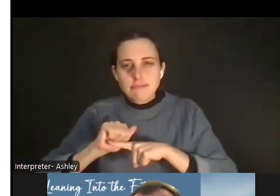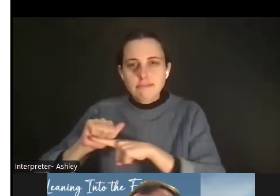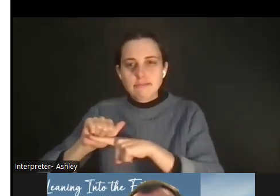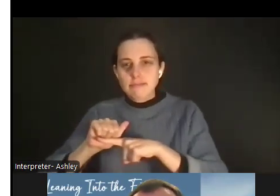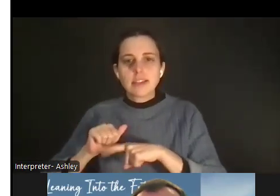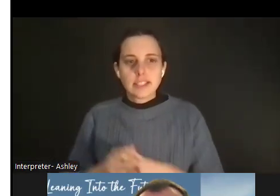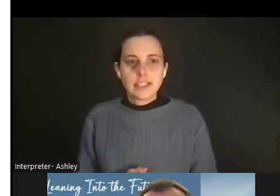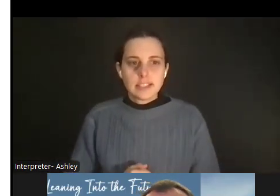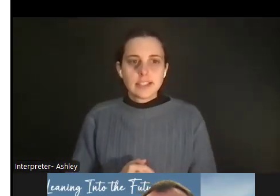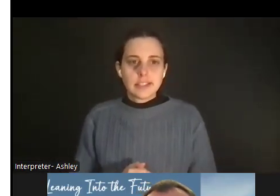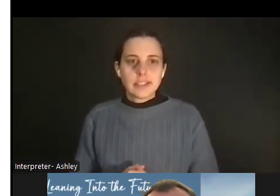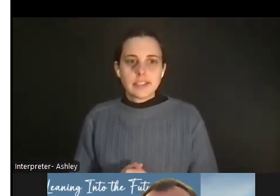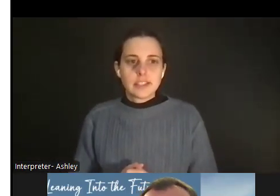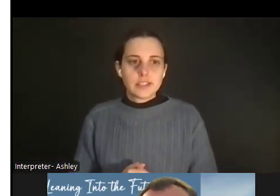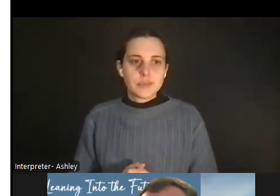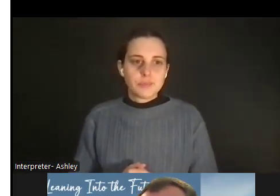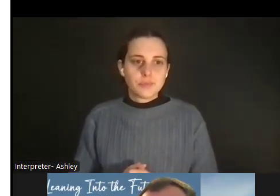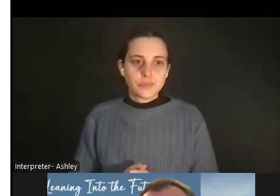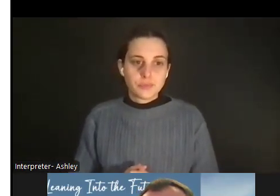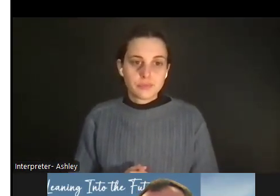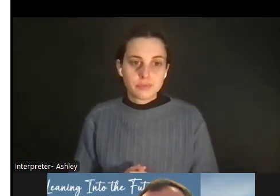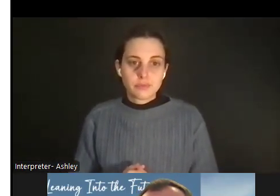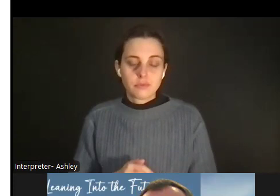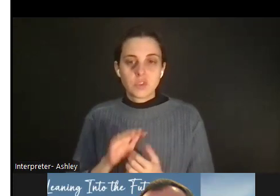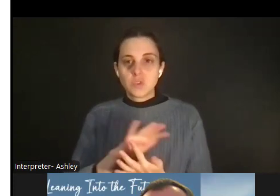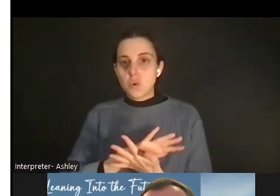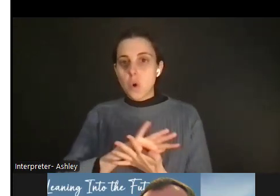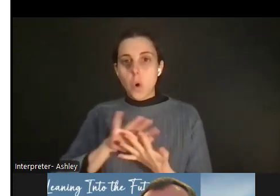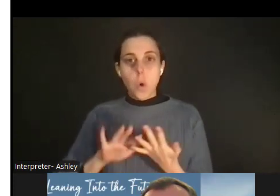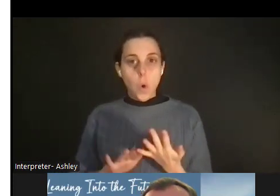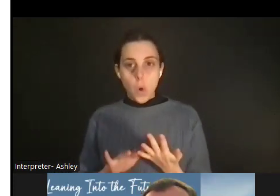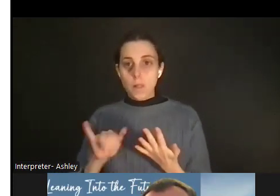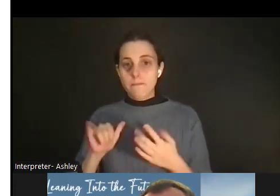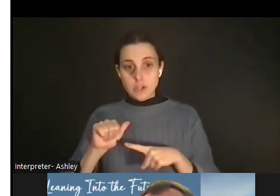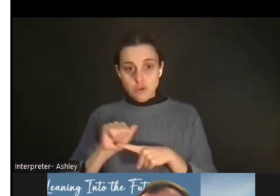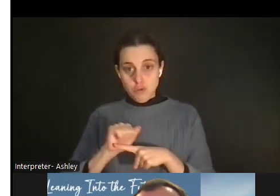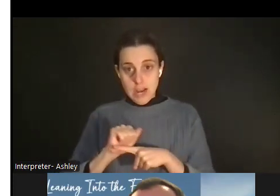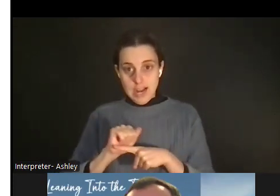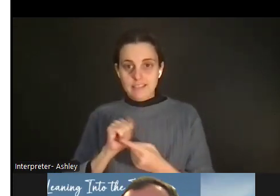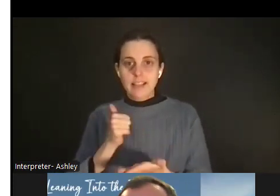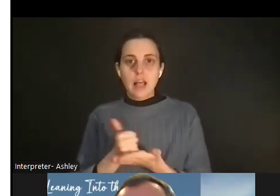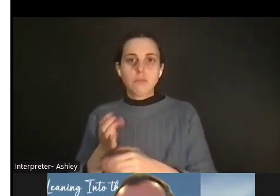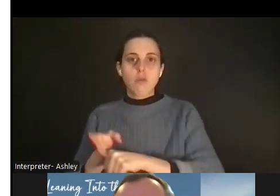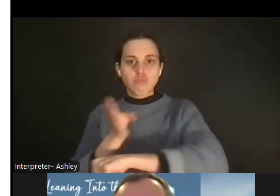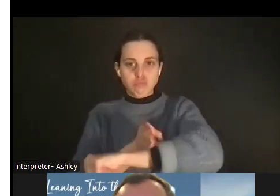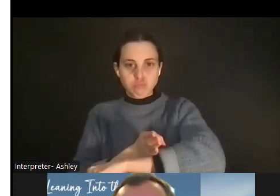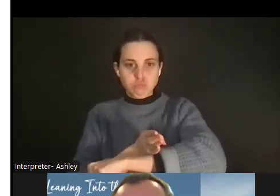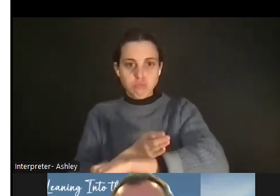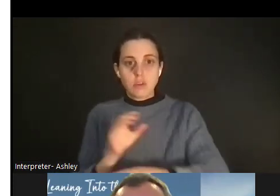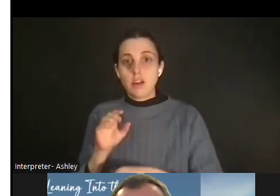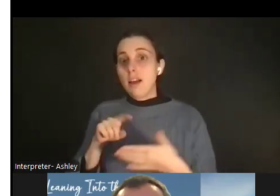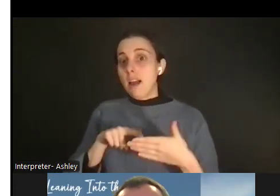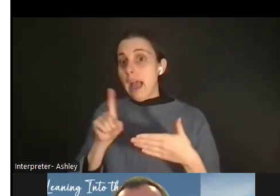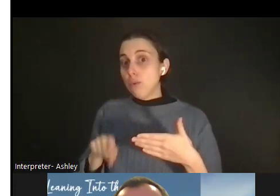those belts. Okay, so these are all the inputs on the training. And the outcome